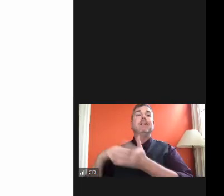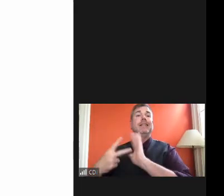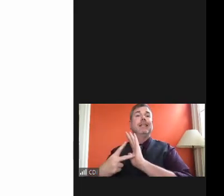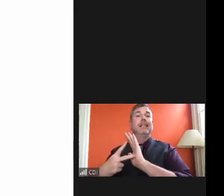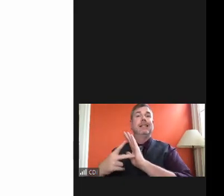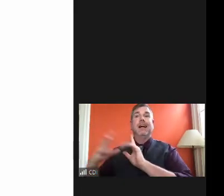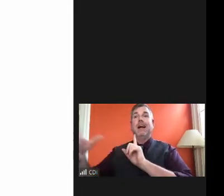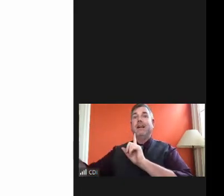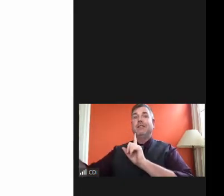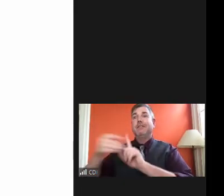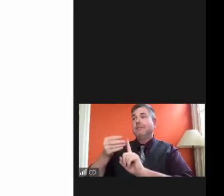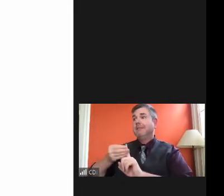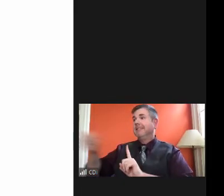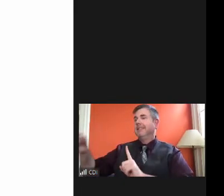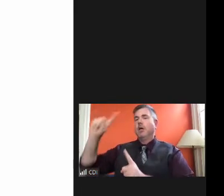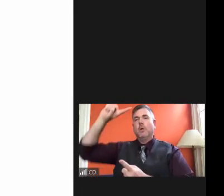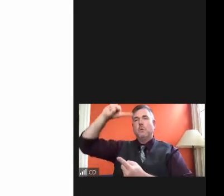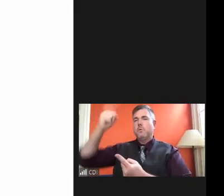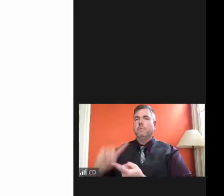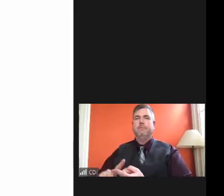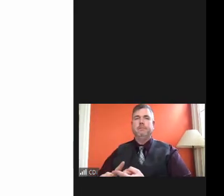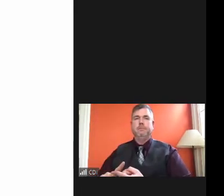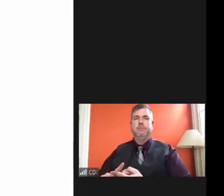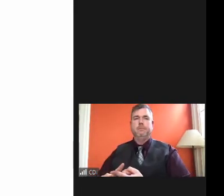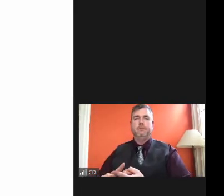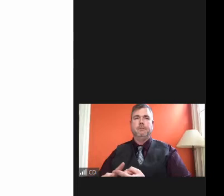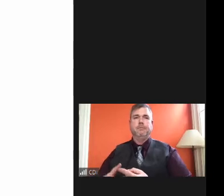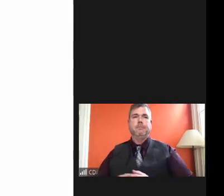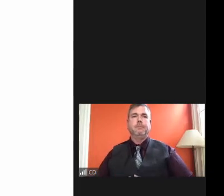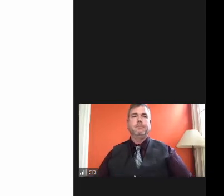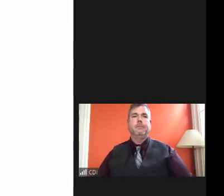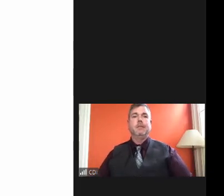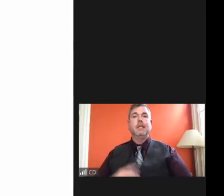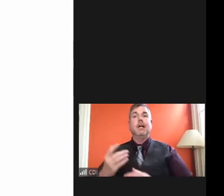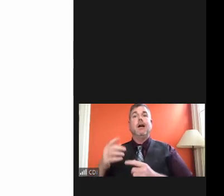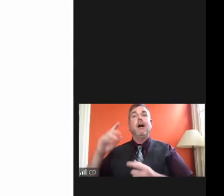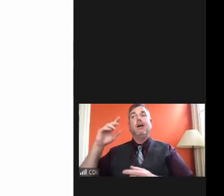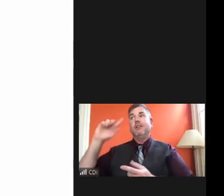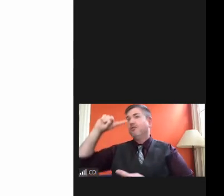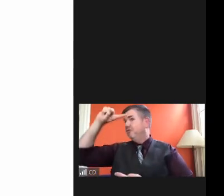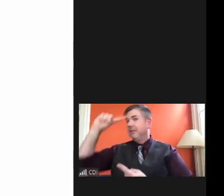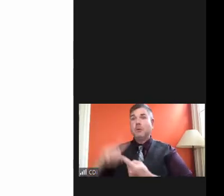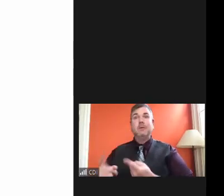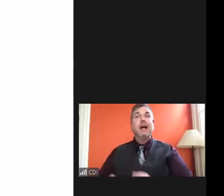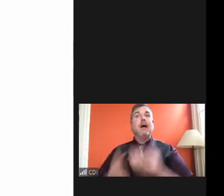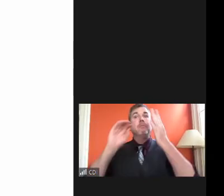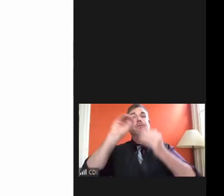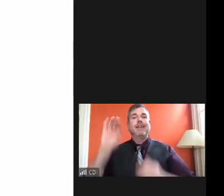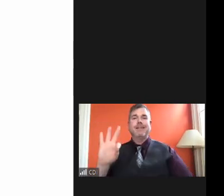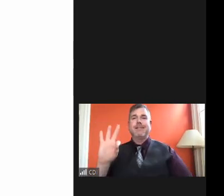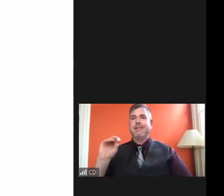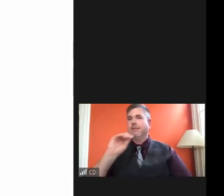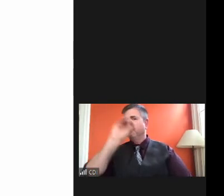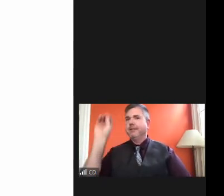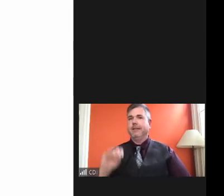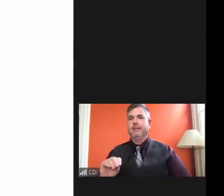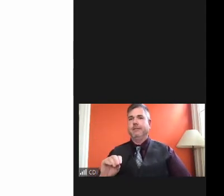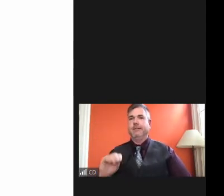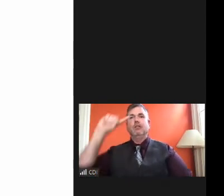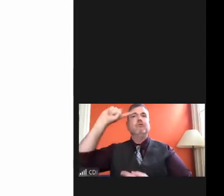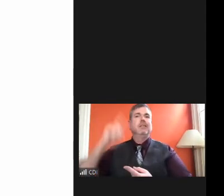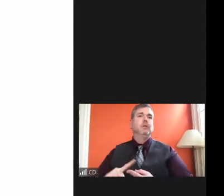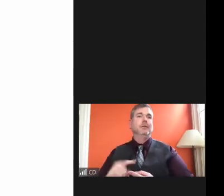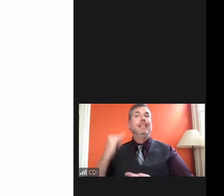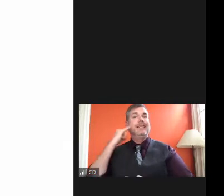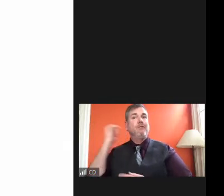shows that, here's someone on the up there who's speaking and talking without a mask, and the virus is spreading through droplets to those